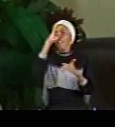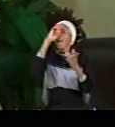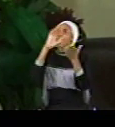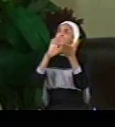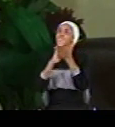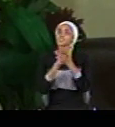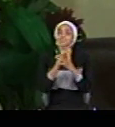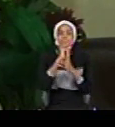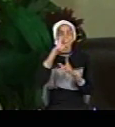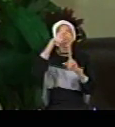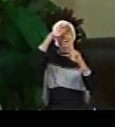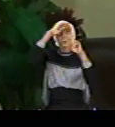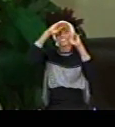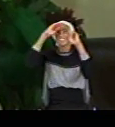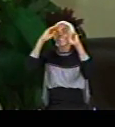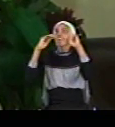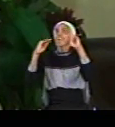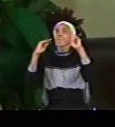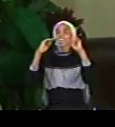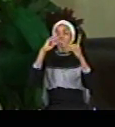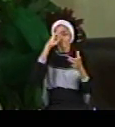Hallelujah.